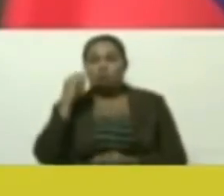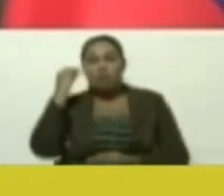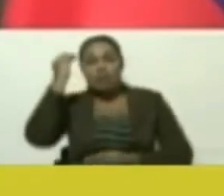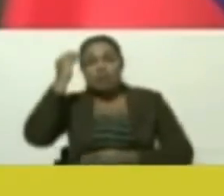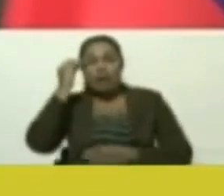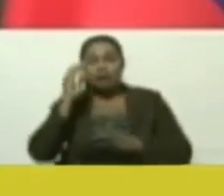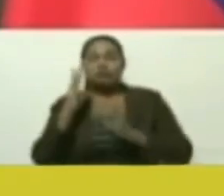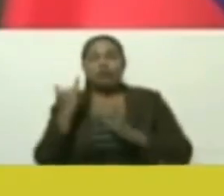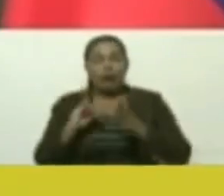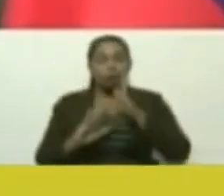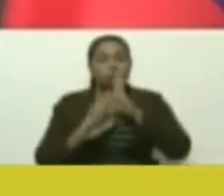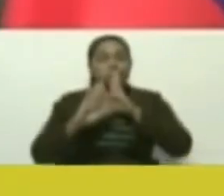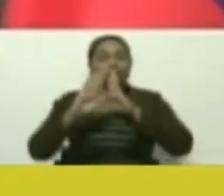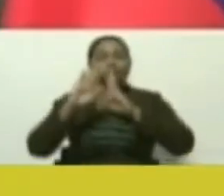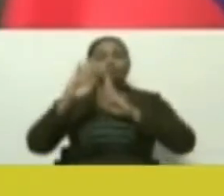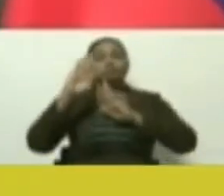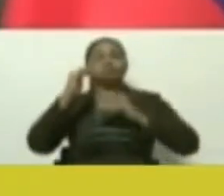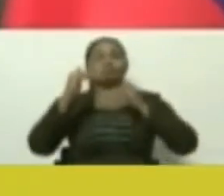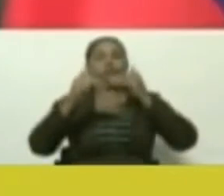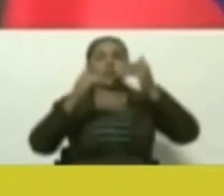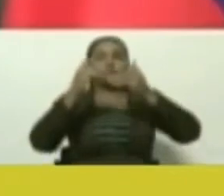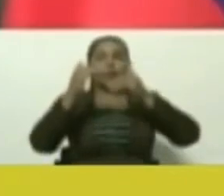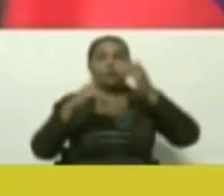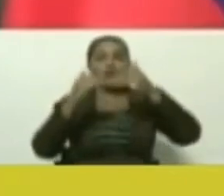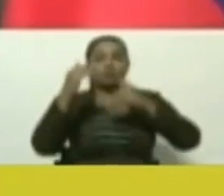2022, we forecast a growth.